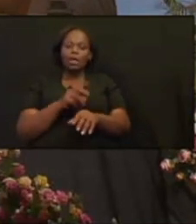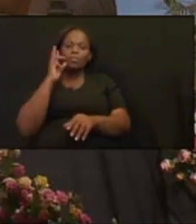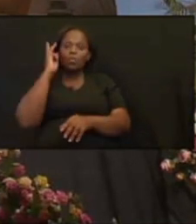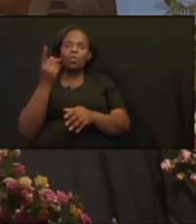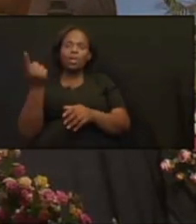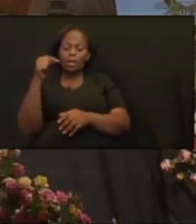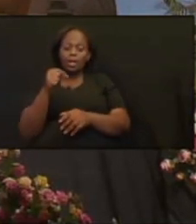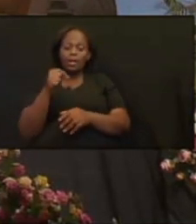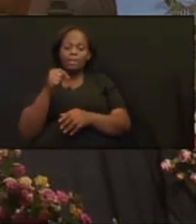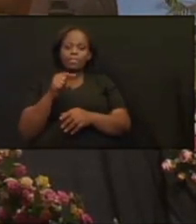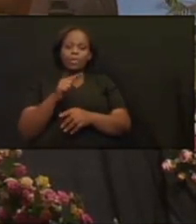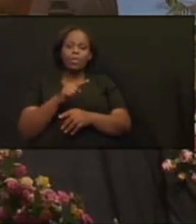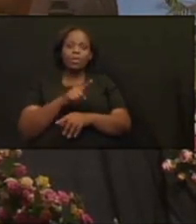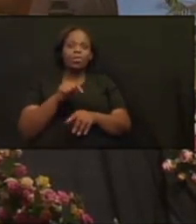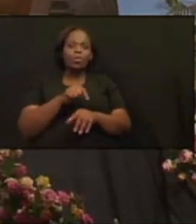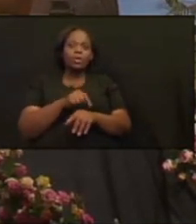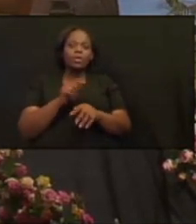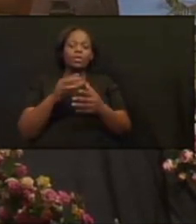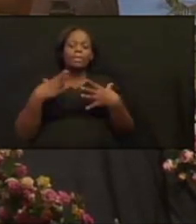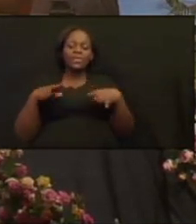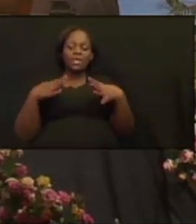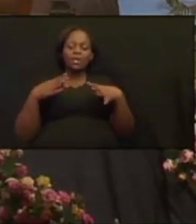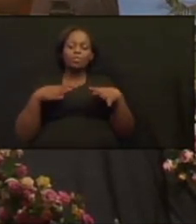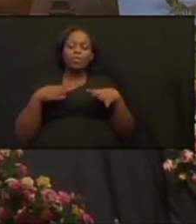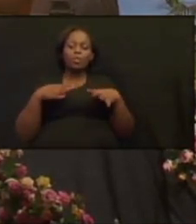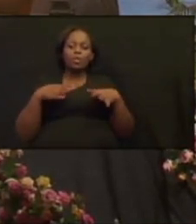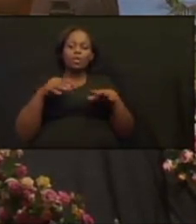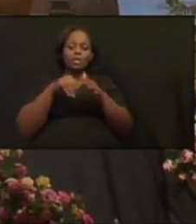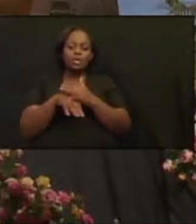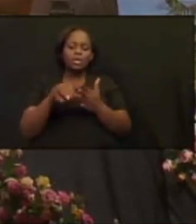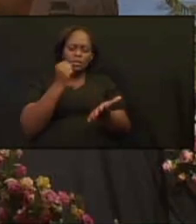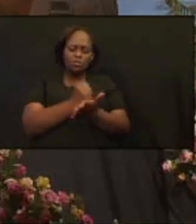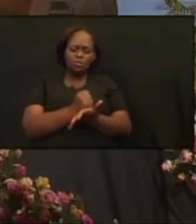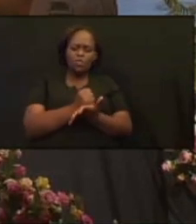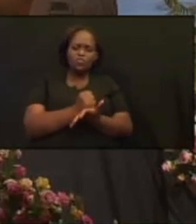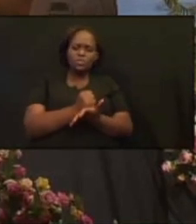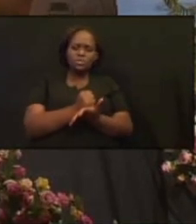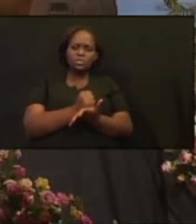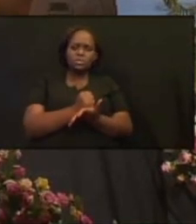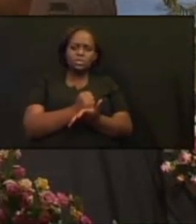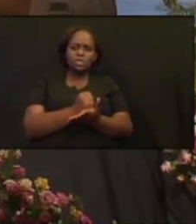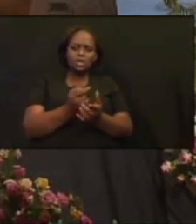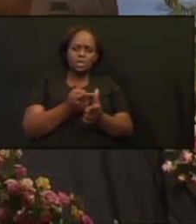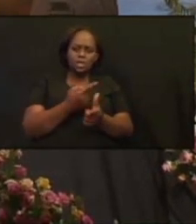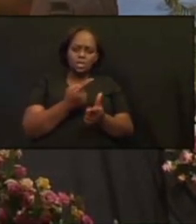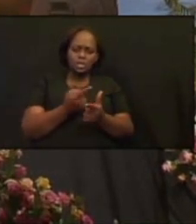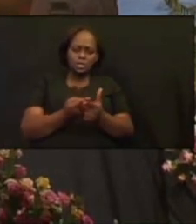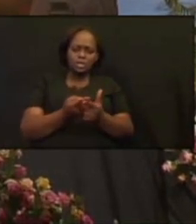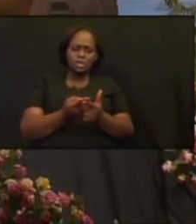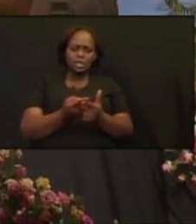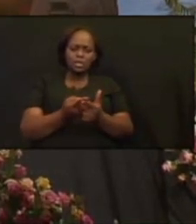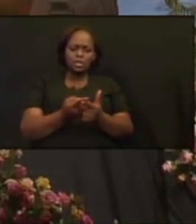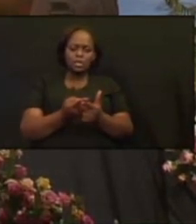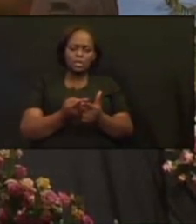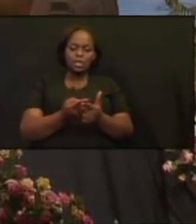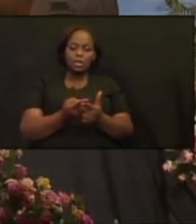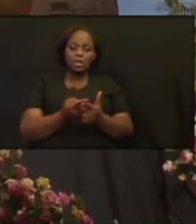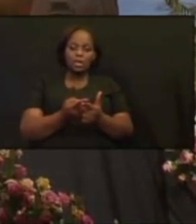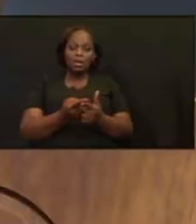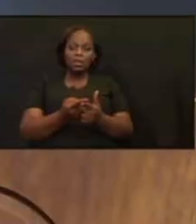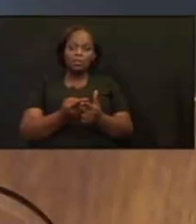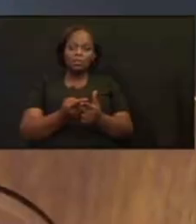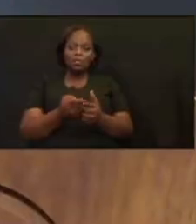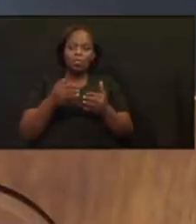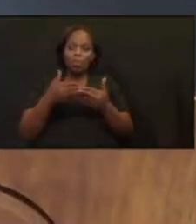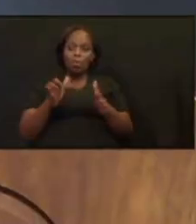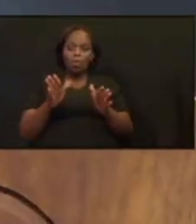they will just be prompted by the Spirit to go online and they can hear a 5 minutes message that on their